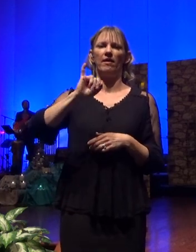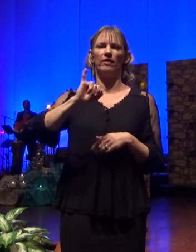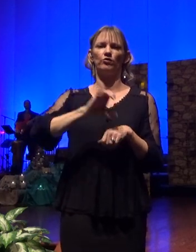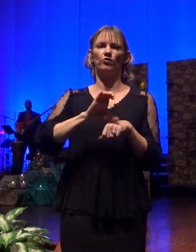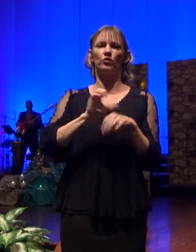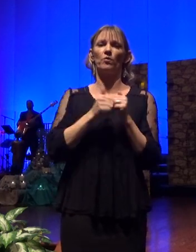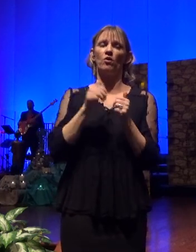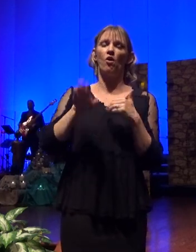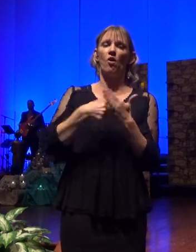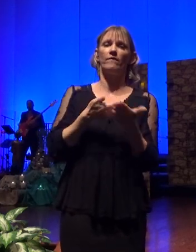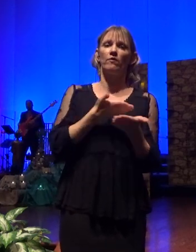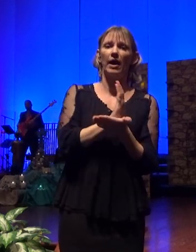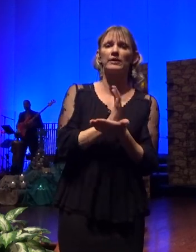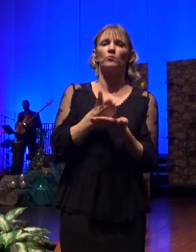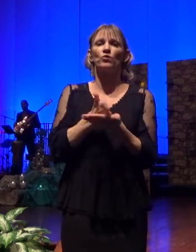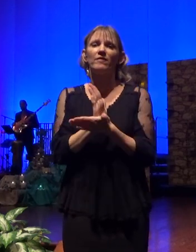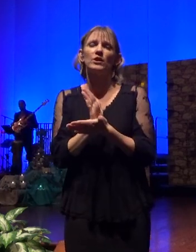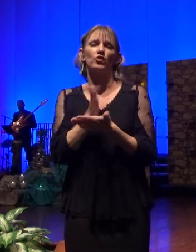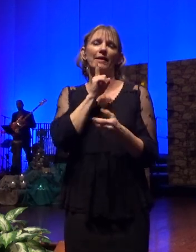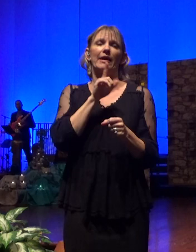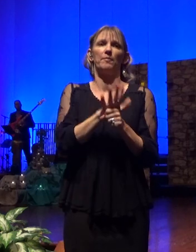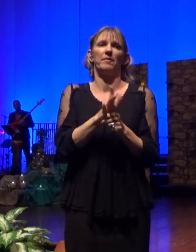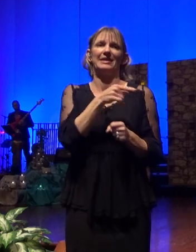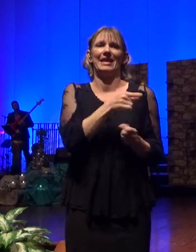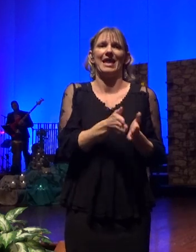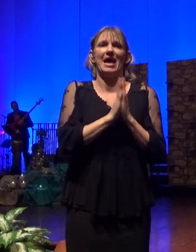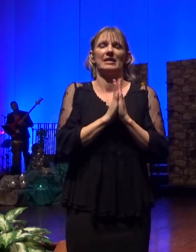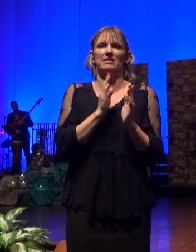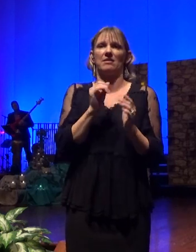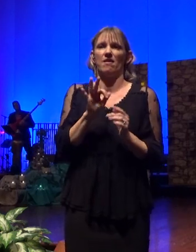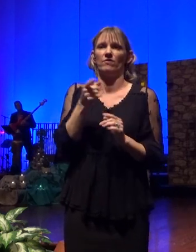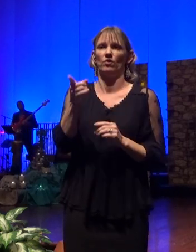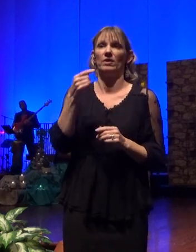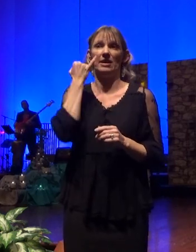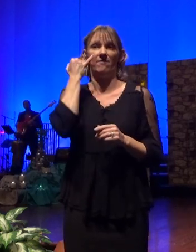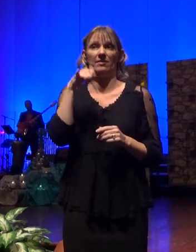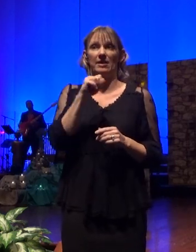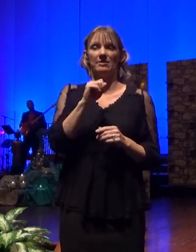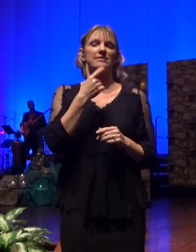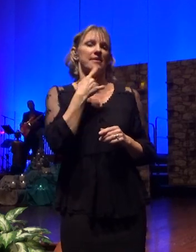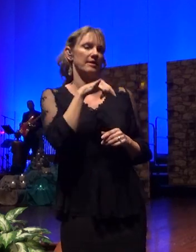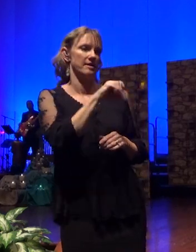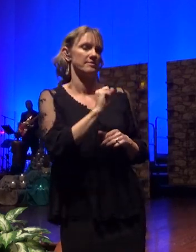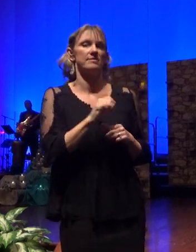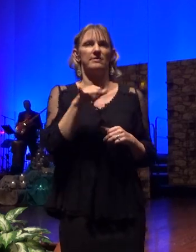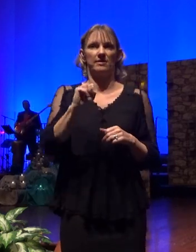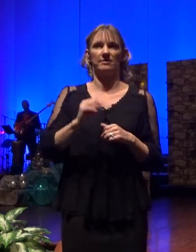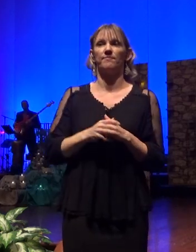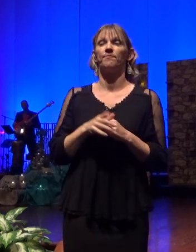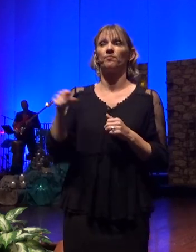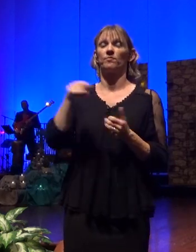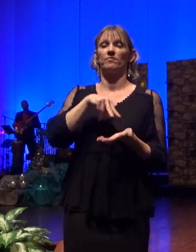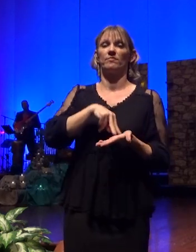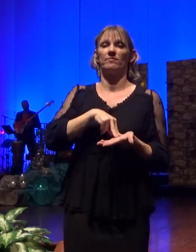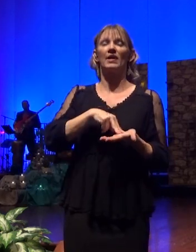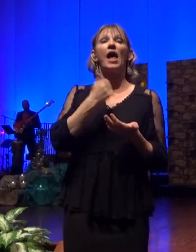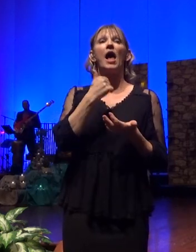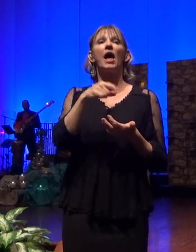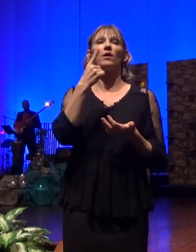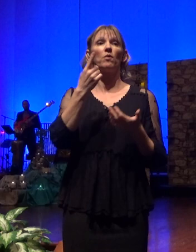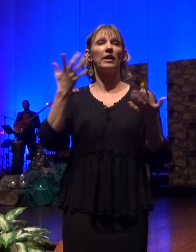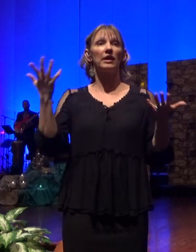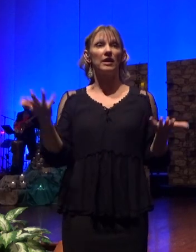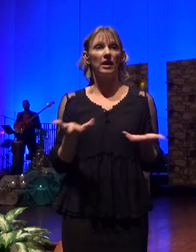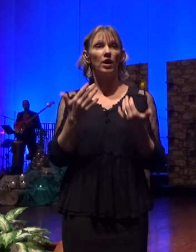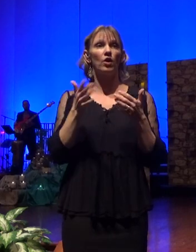rights, privileges, and commitments it asks of you? If so, say yes. And as you stay standing, anyone who is here in the